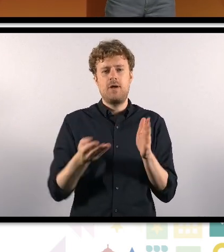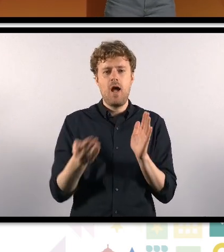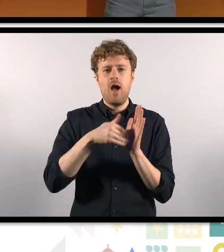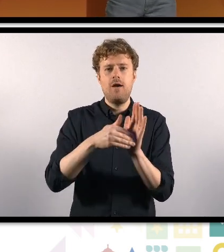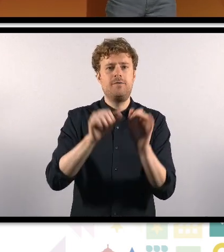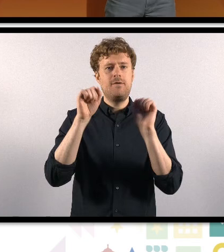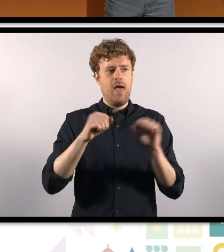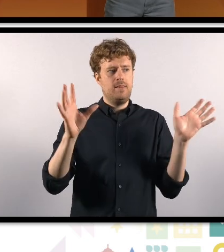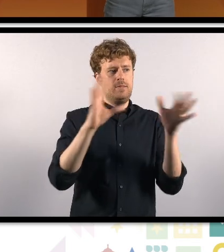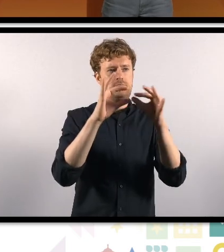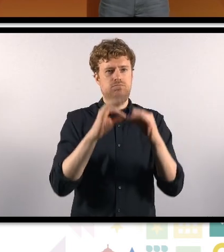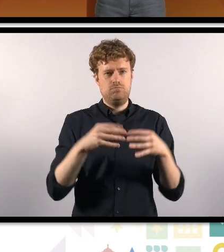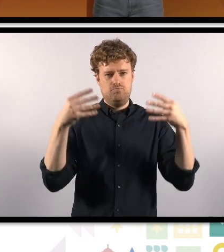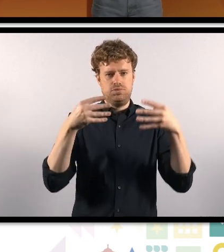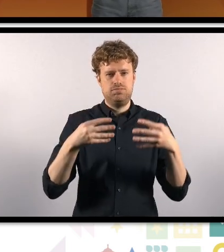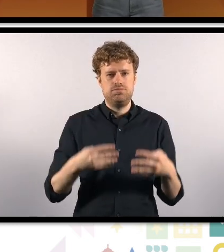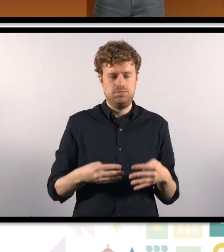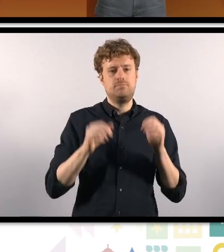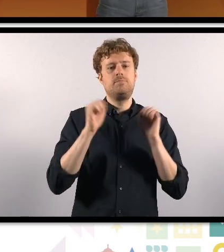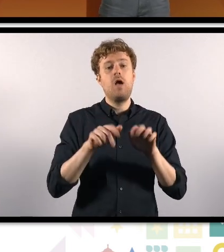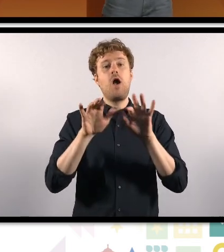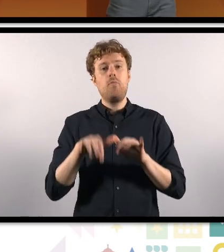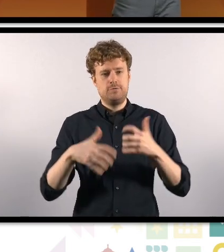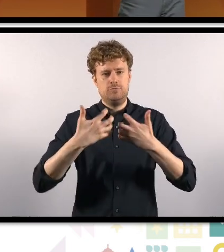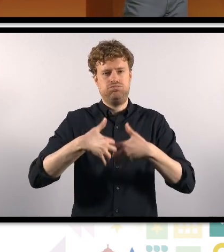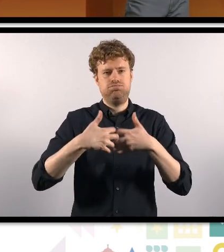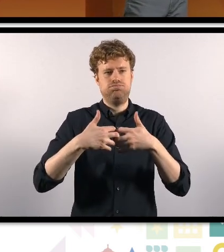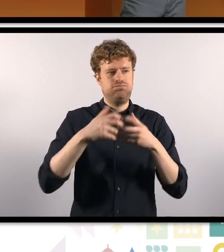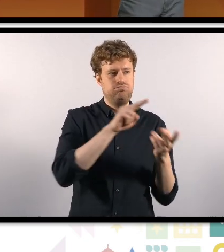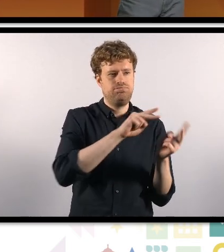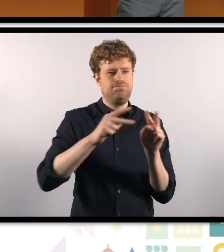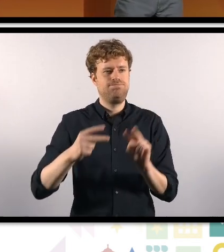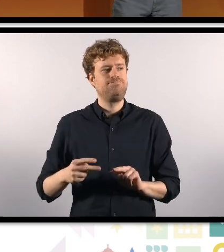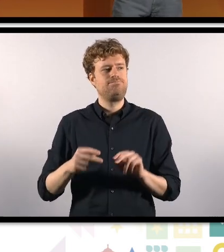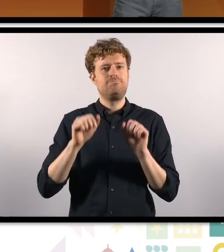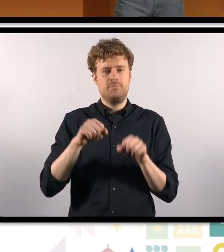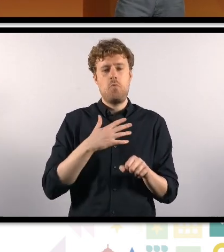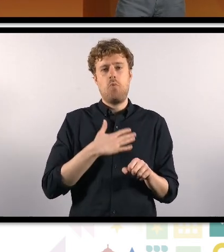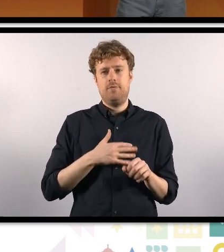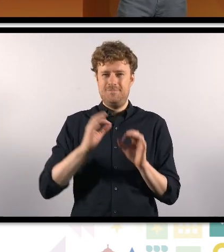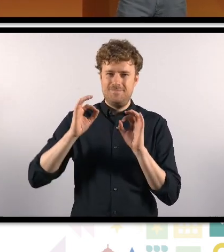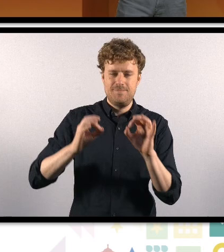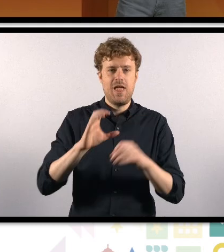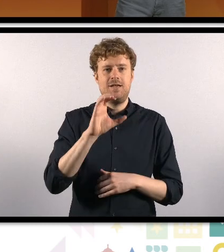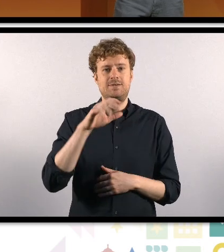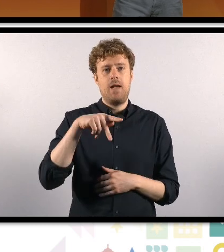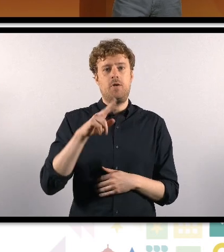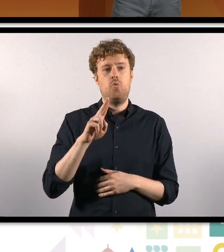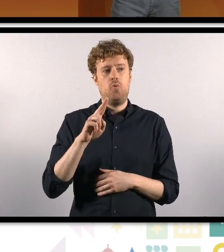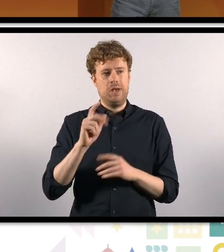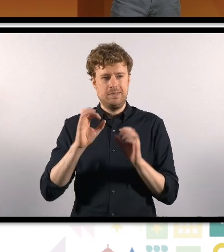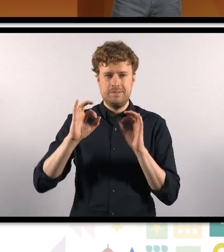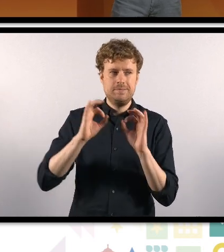to leverage the latest and greatest CPU and GPU, so we don't have to change anything that's going on out there. Leverage